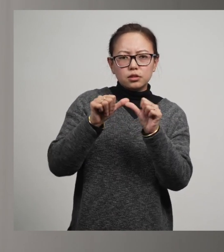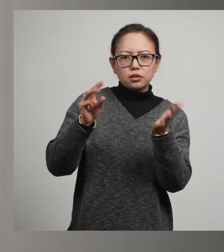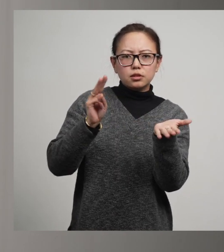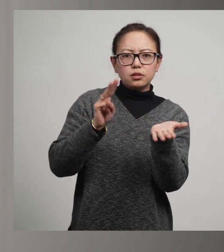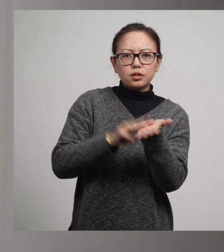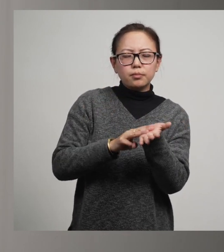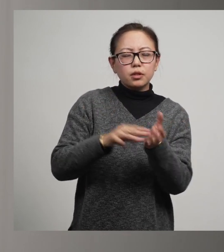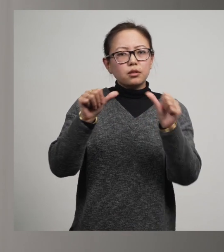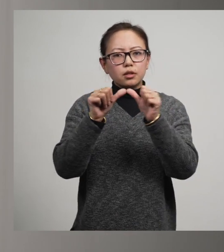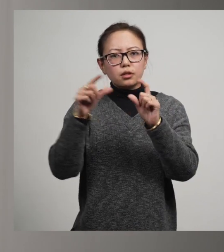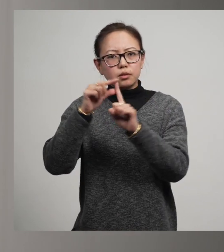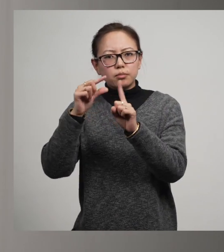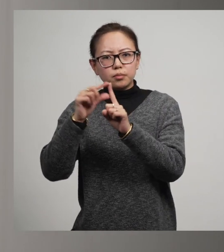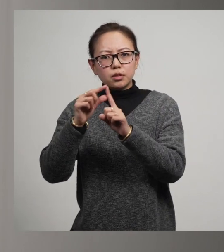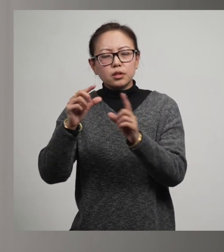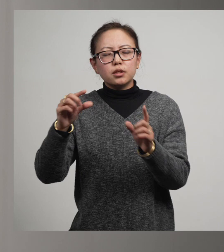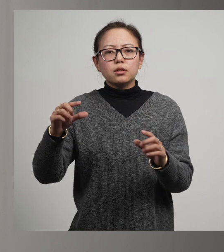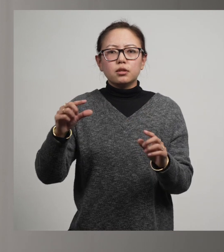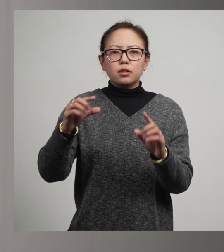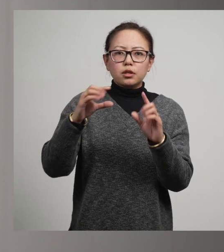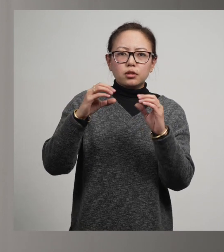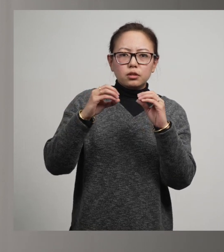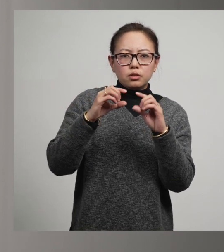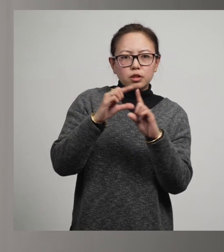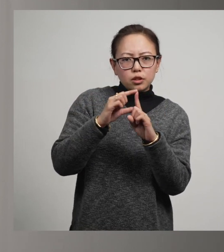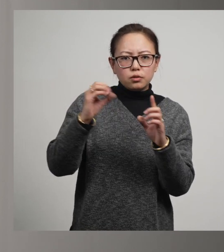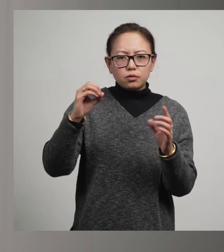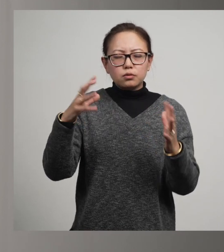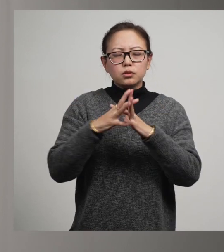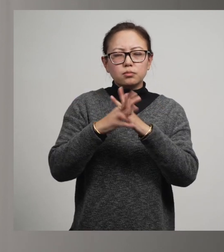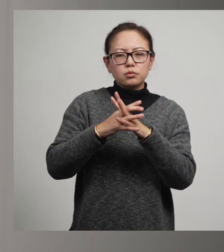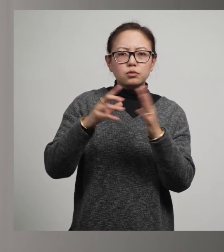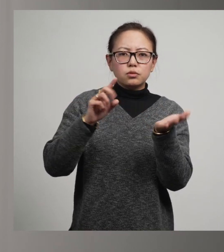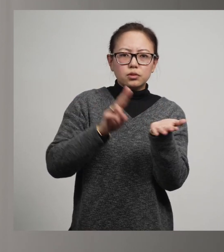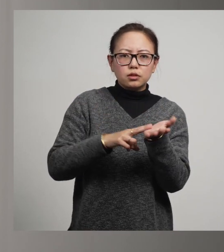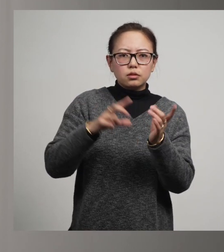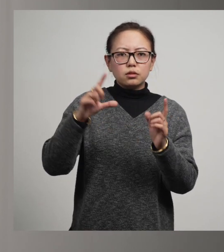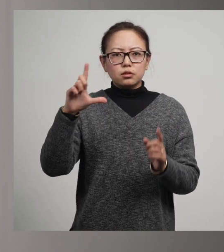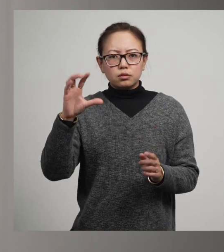call us toll-free number 19503-call.